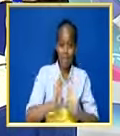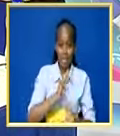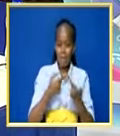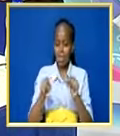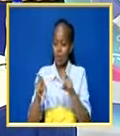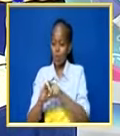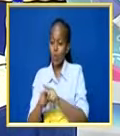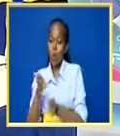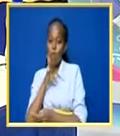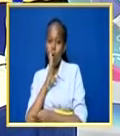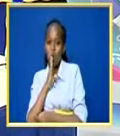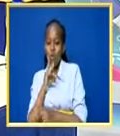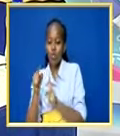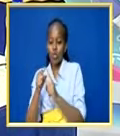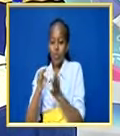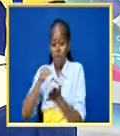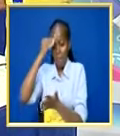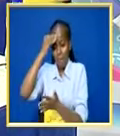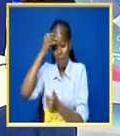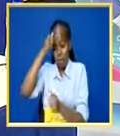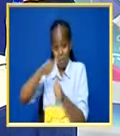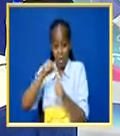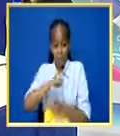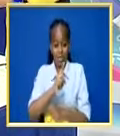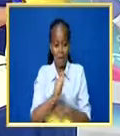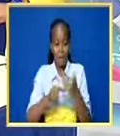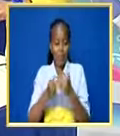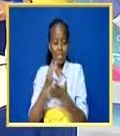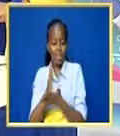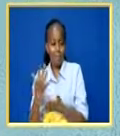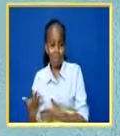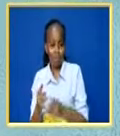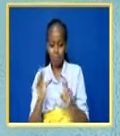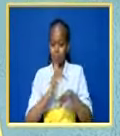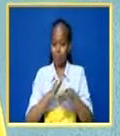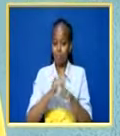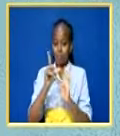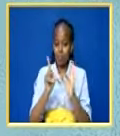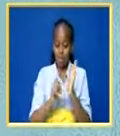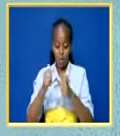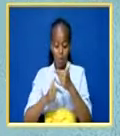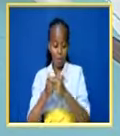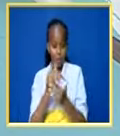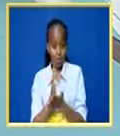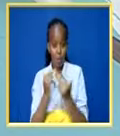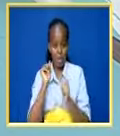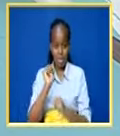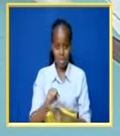still borrow to remind yourself. Great. Thank you. All right, it's a good lesson. Let's do it.